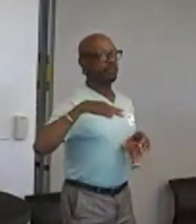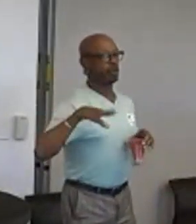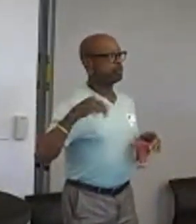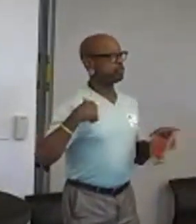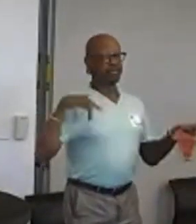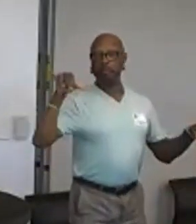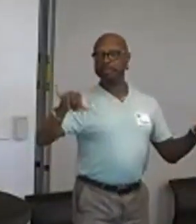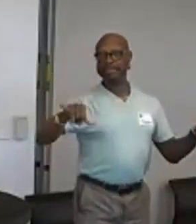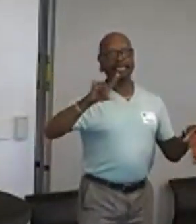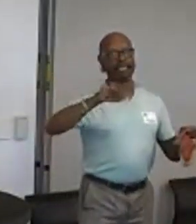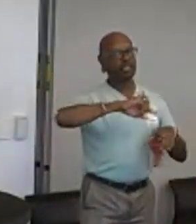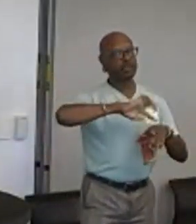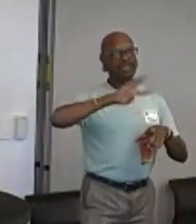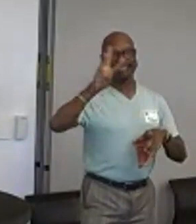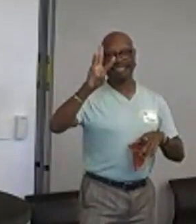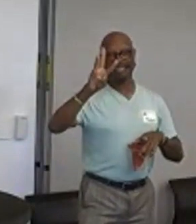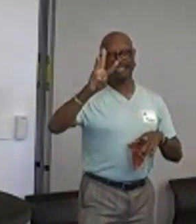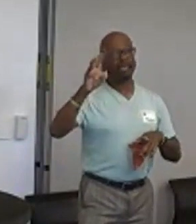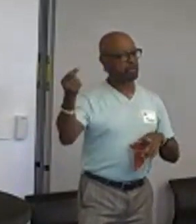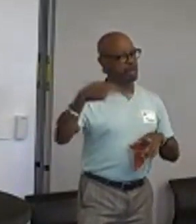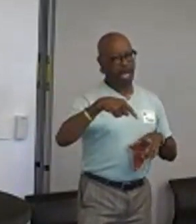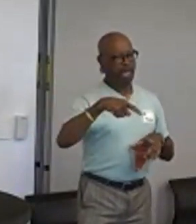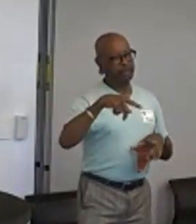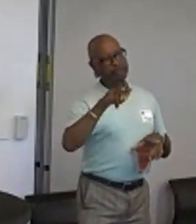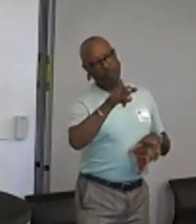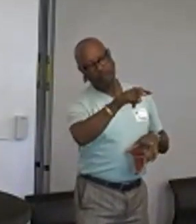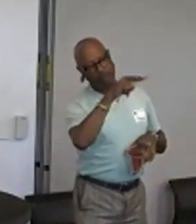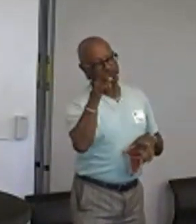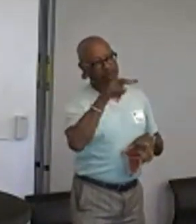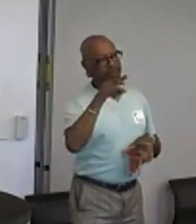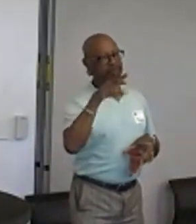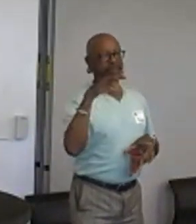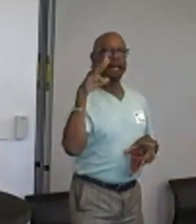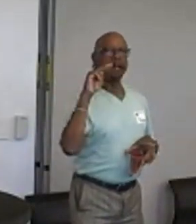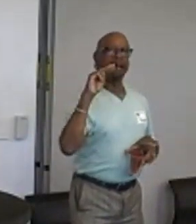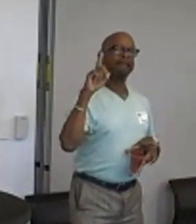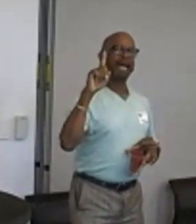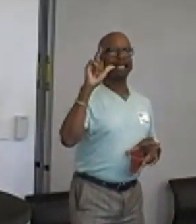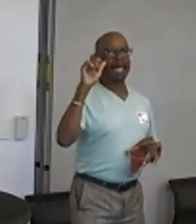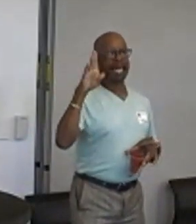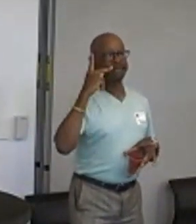come check out the Mad Lab, go see where our machines are and all of that.